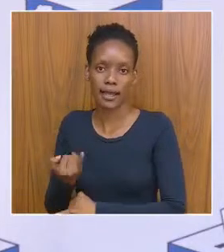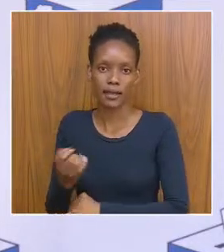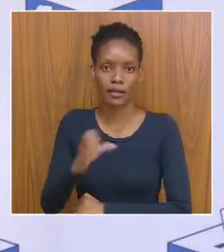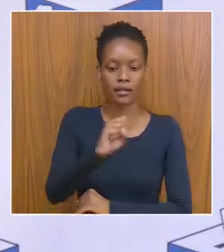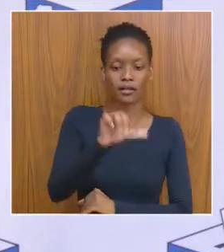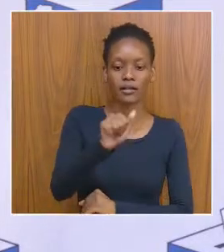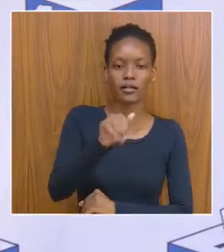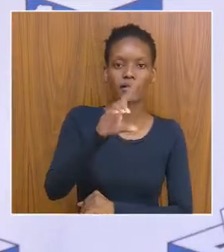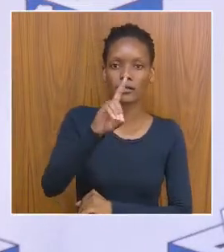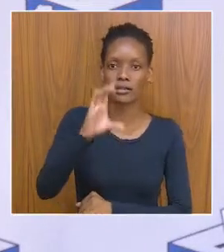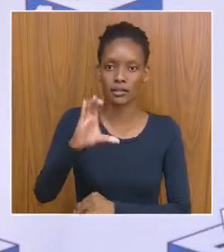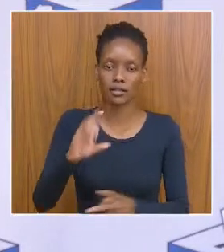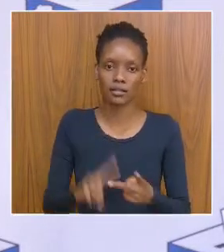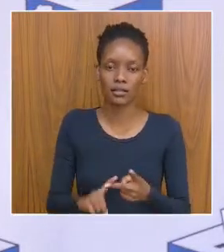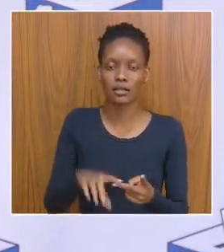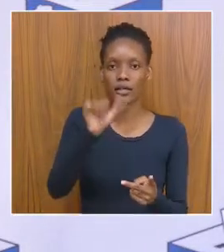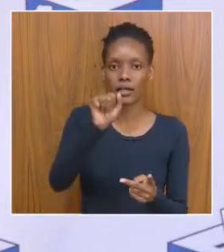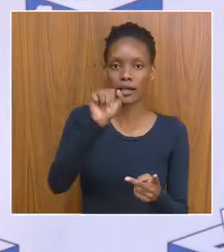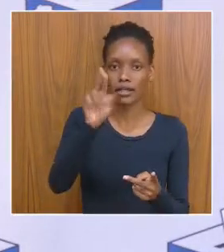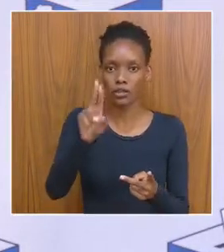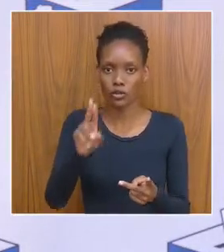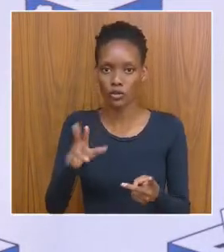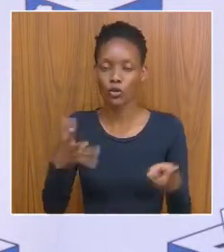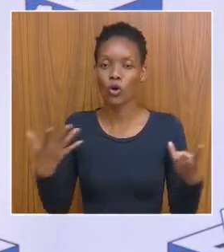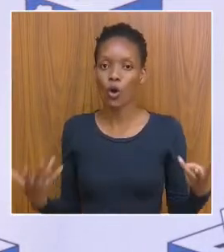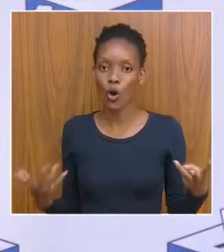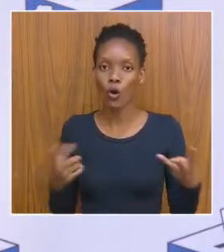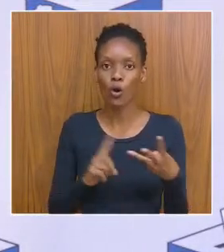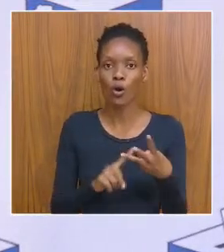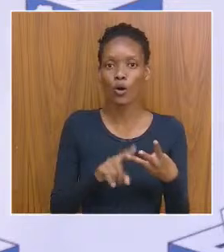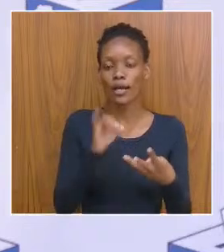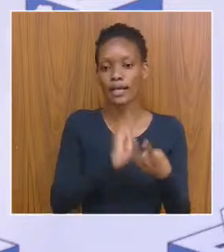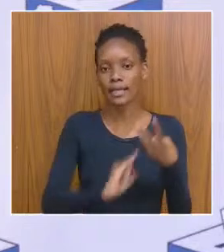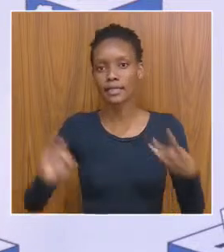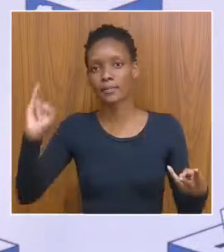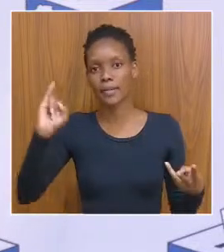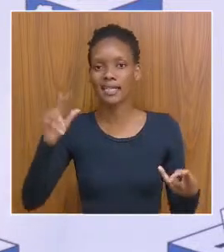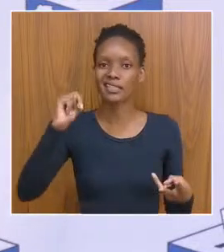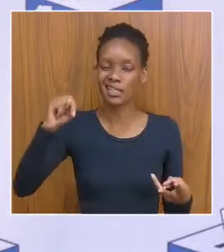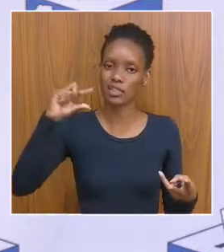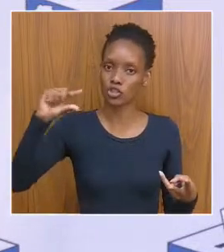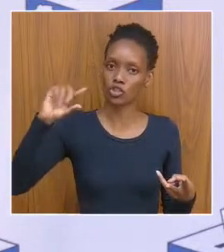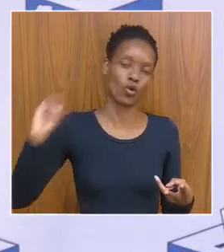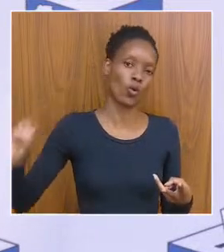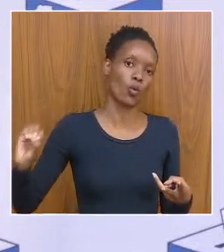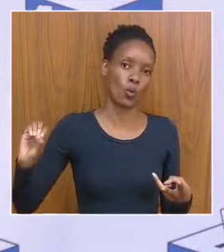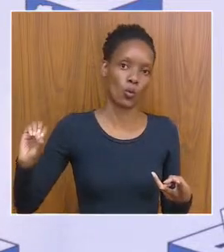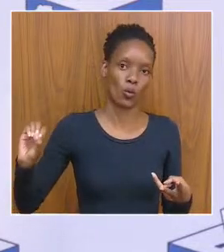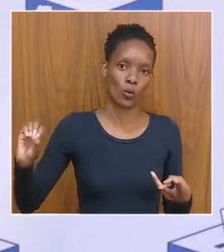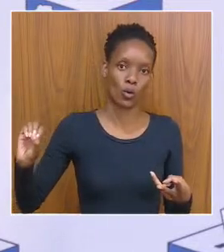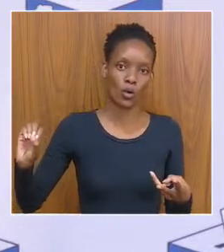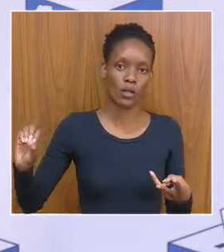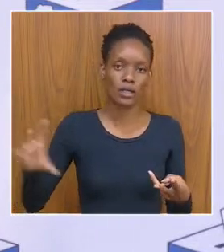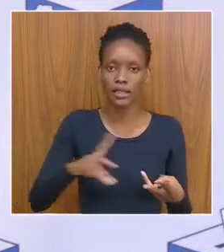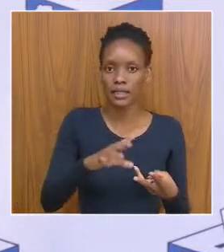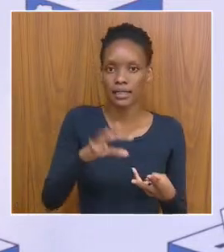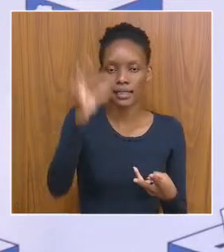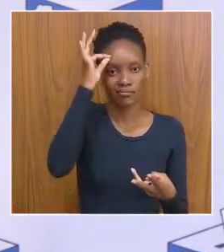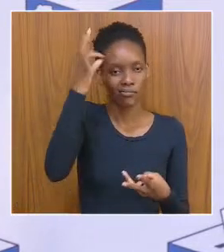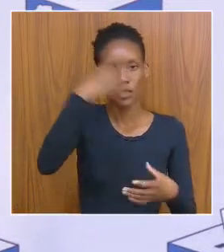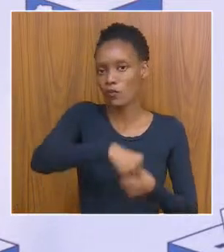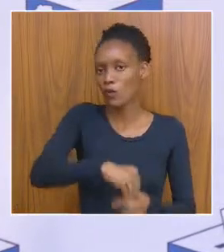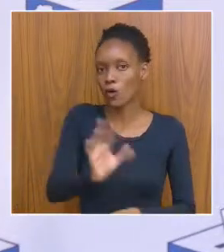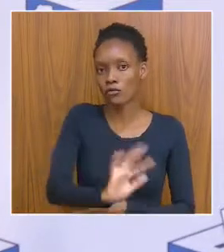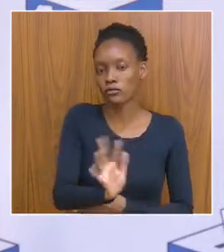SADC, AU, or independent NGOs that are not part of a state